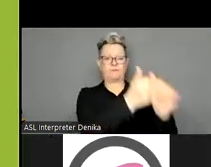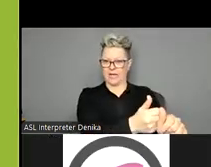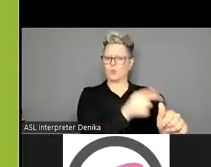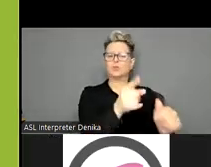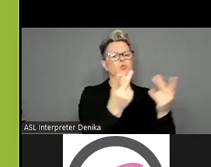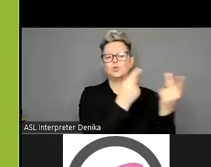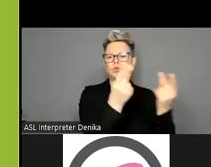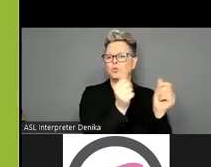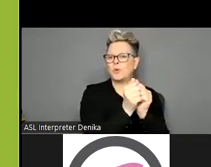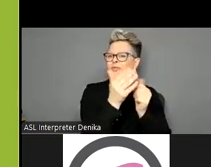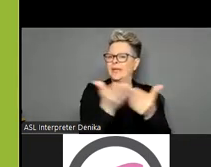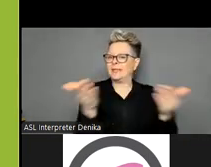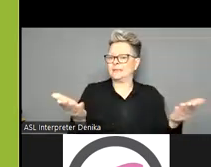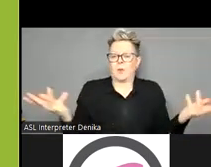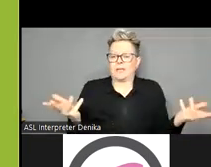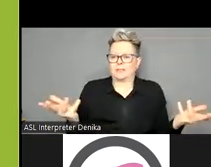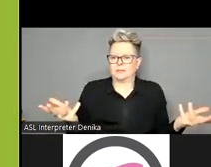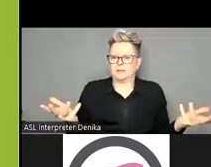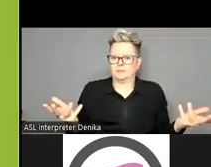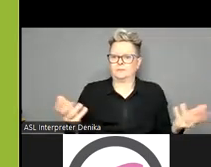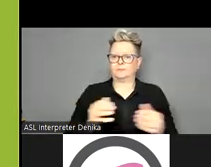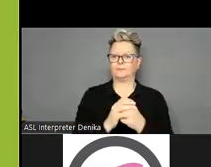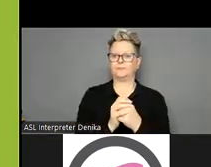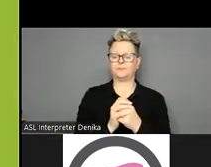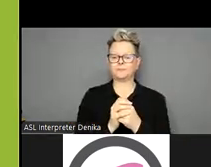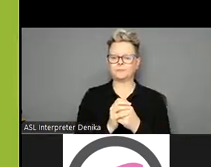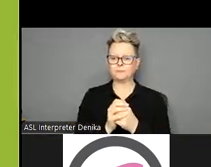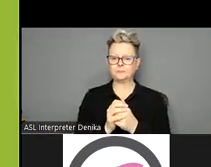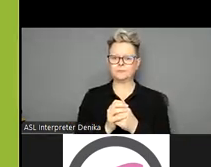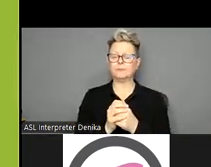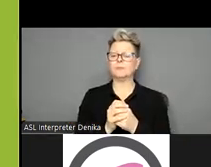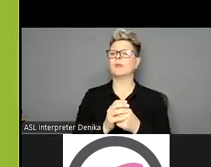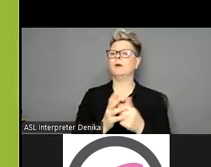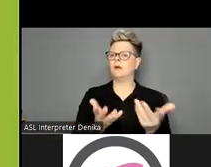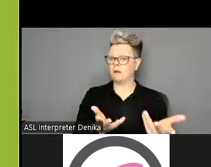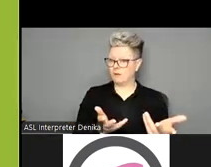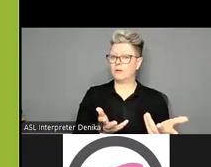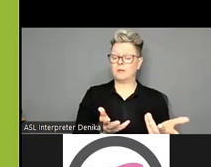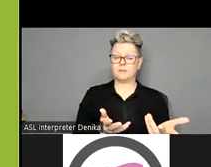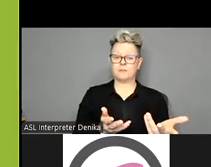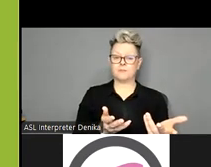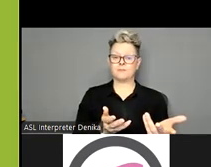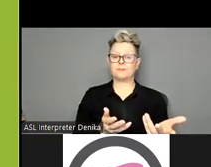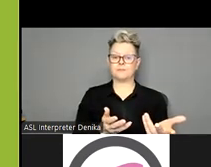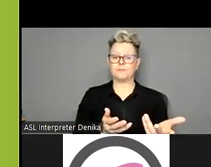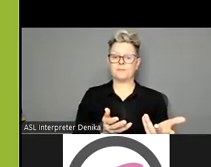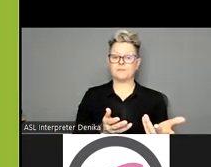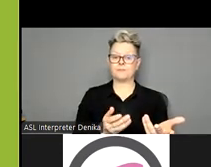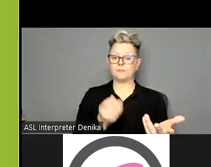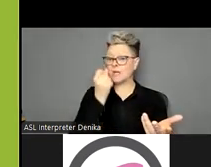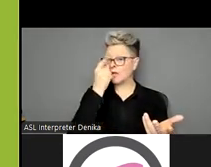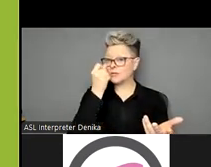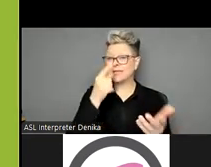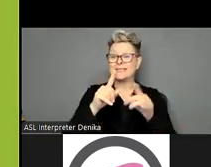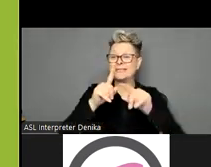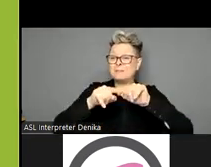referred to in your will. And the basic structure of it is, depending on what relatives you have that